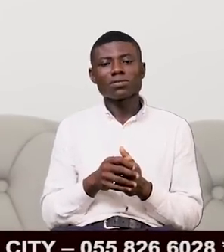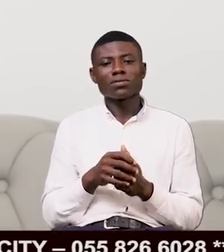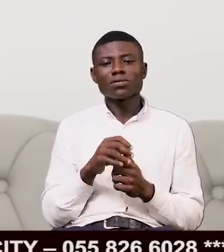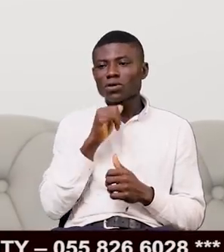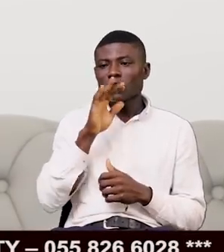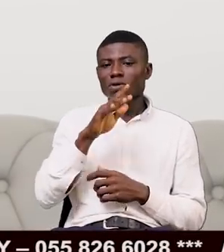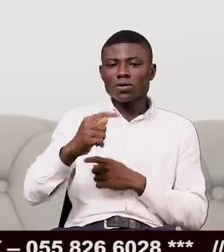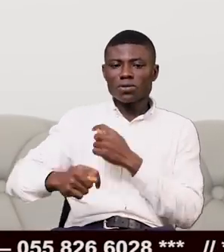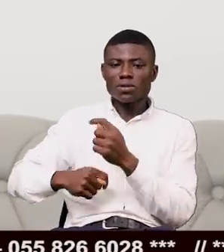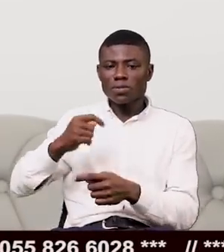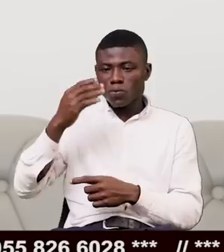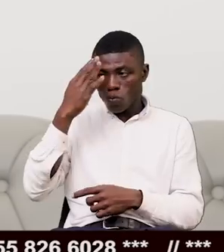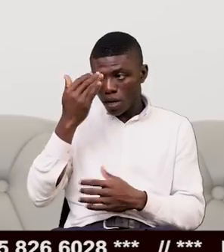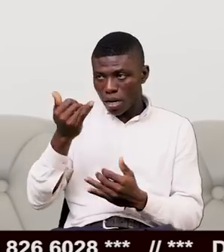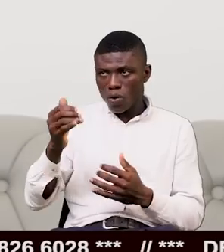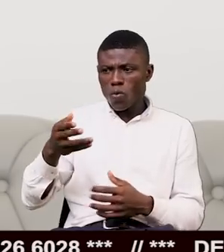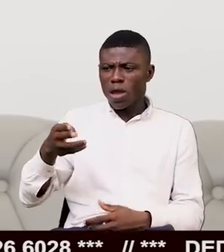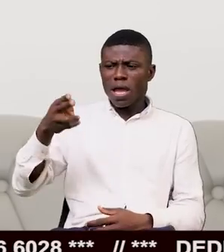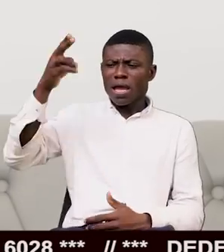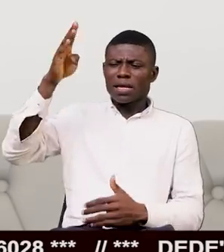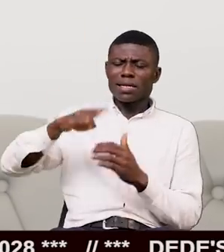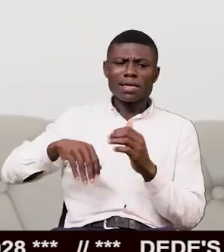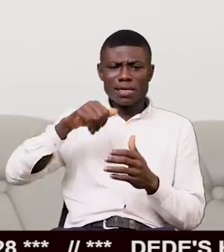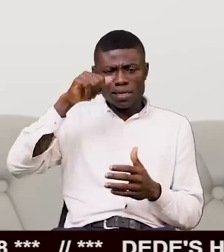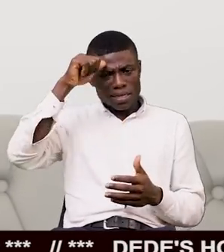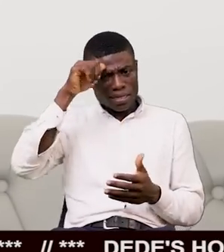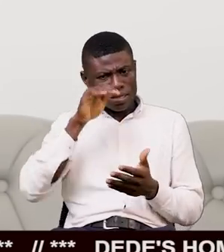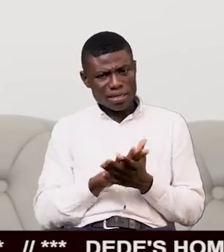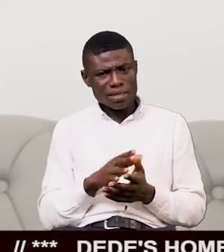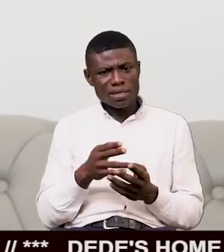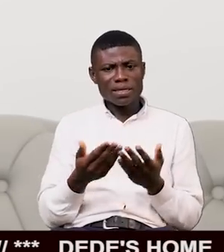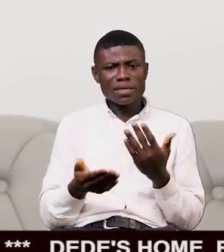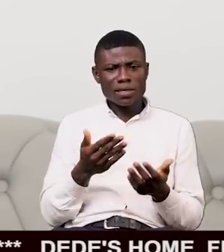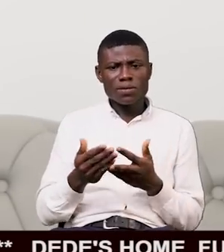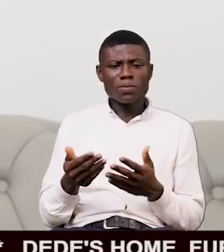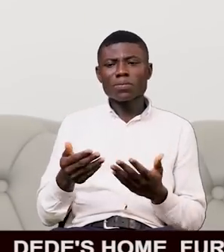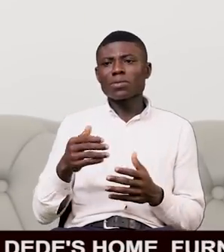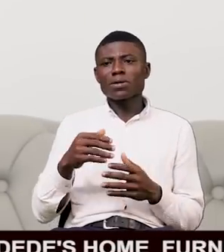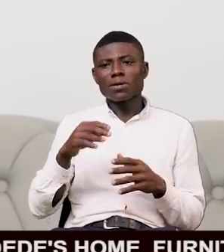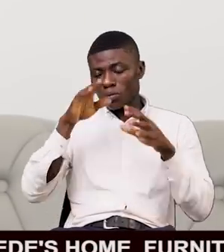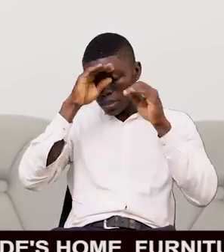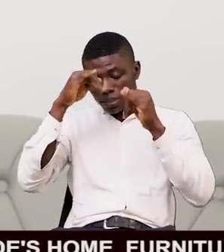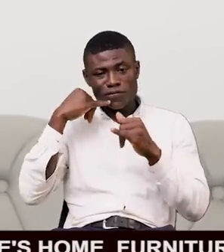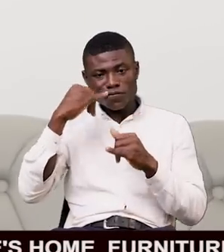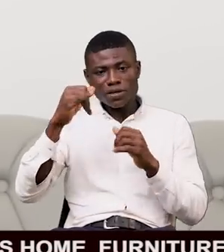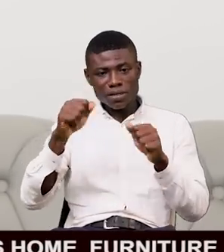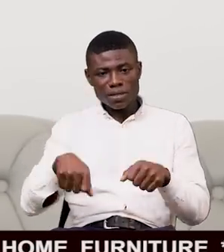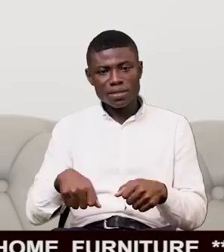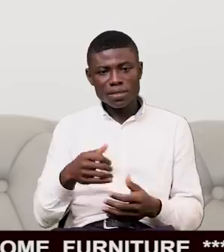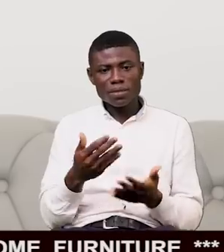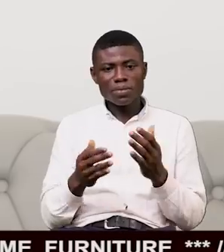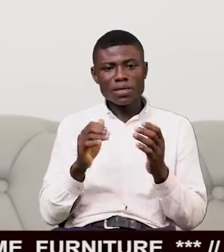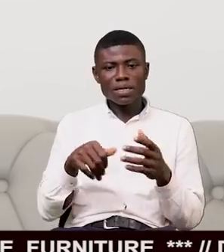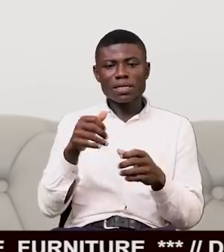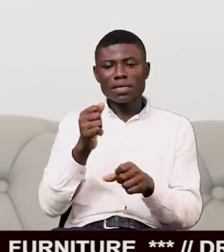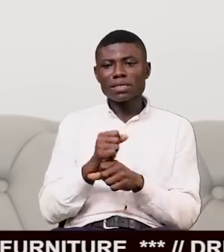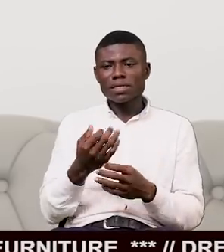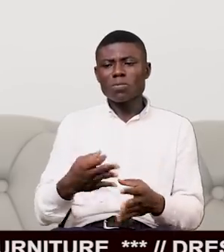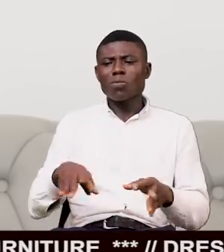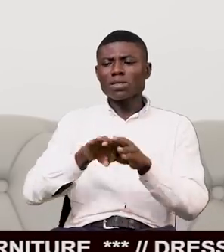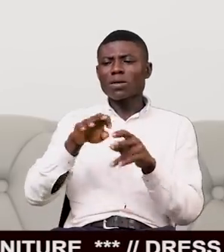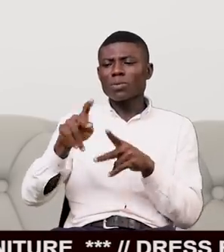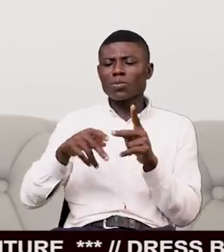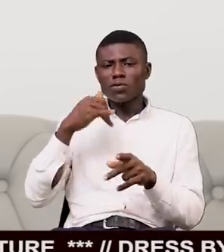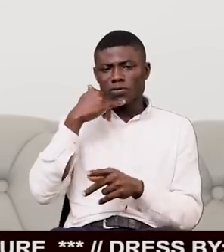your type. Because baby, I would do no. President, be a president, equate me far from freedom. It be a witty any petty tittle for